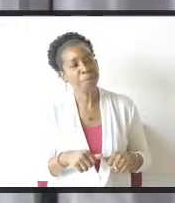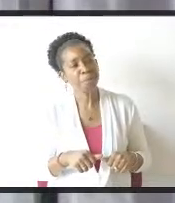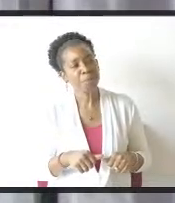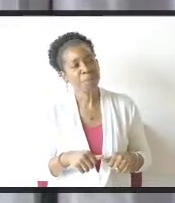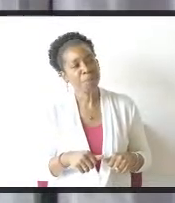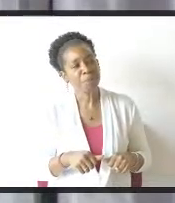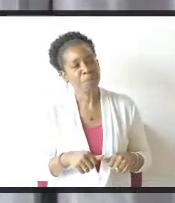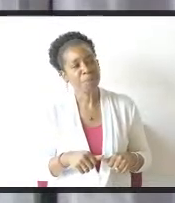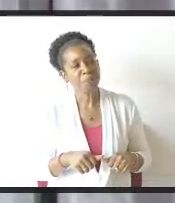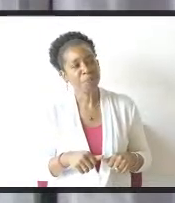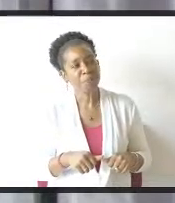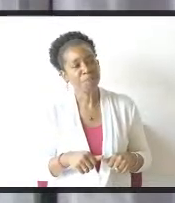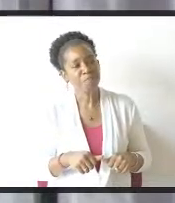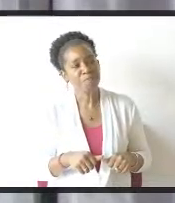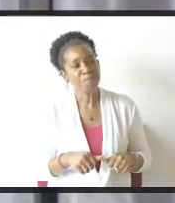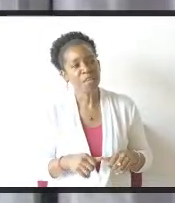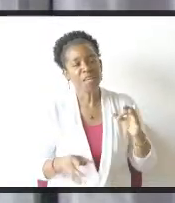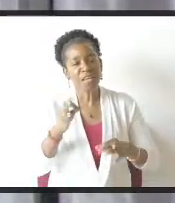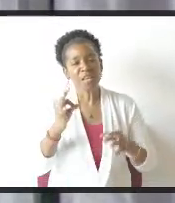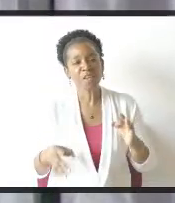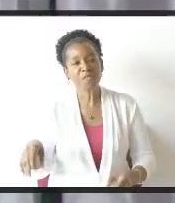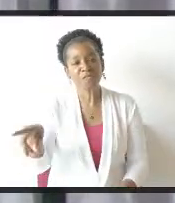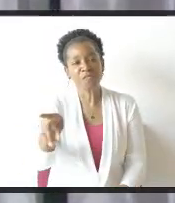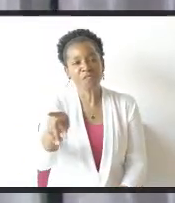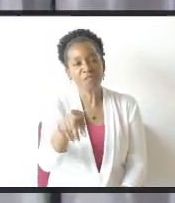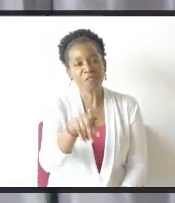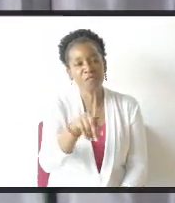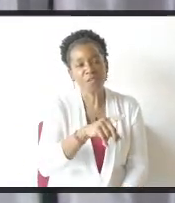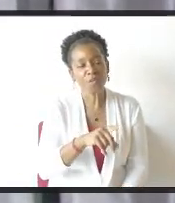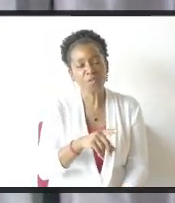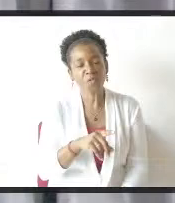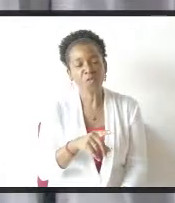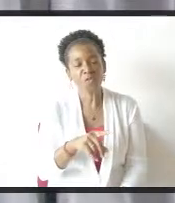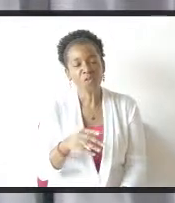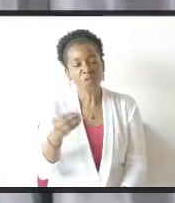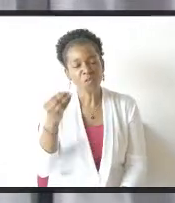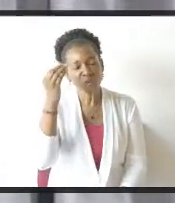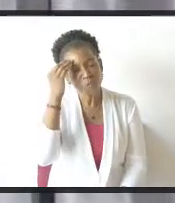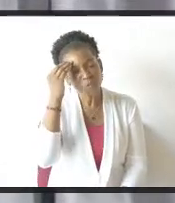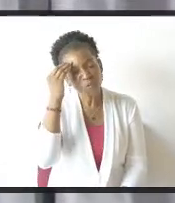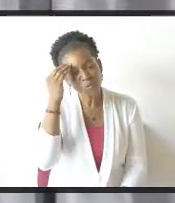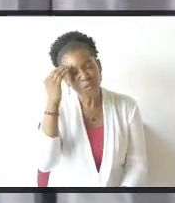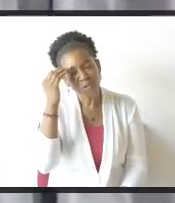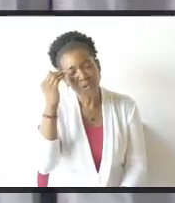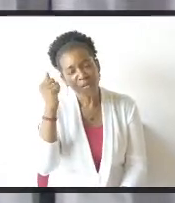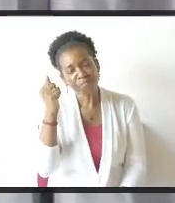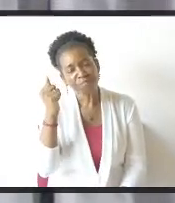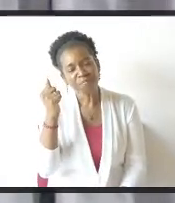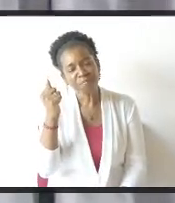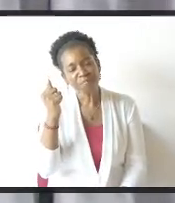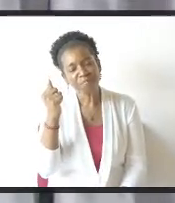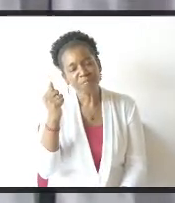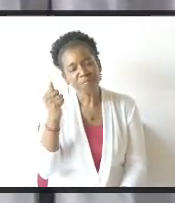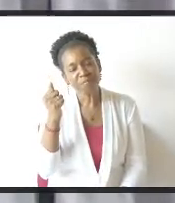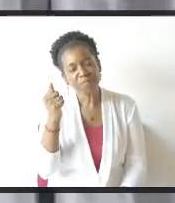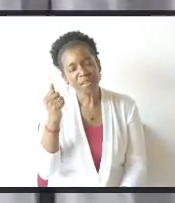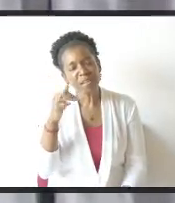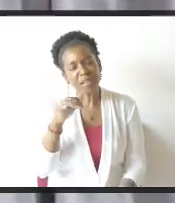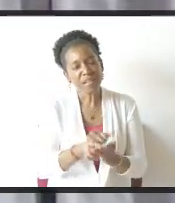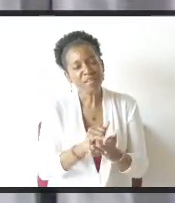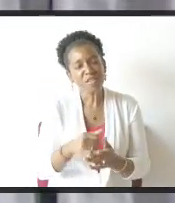But you couldn't stand the thought of spending eternity in hell where the worms dieth not and the fire is not quenched.